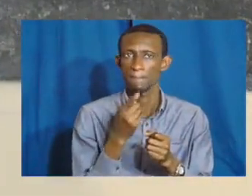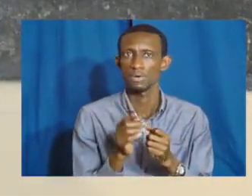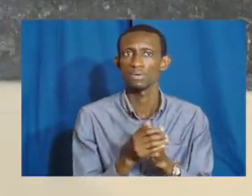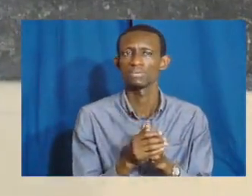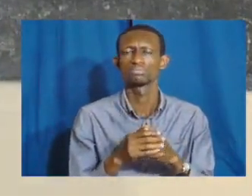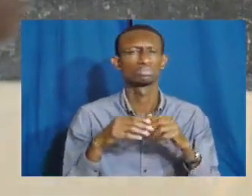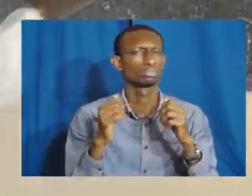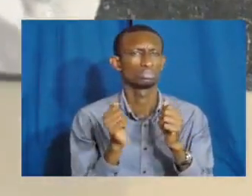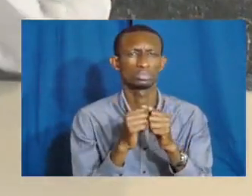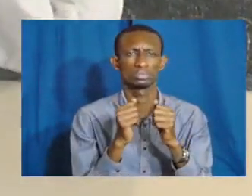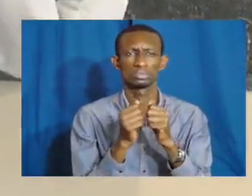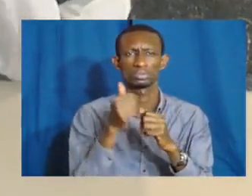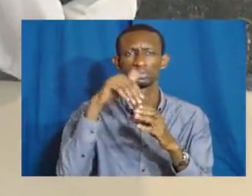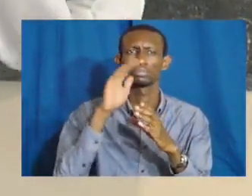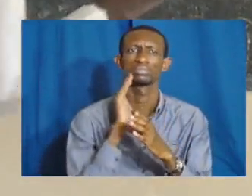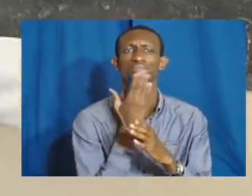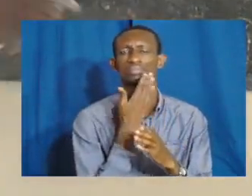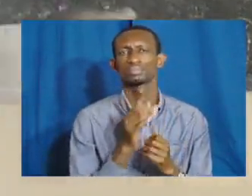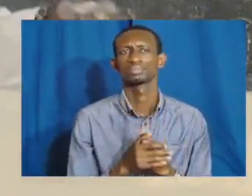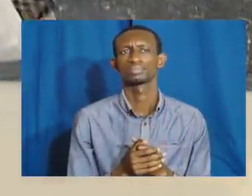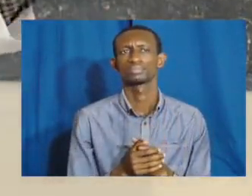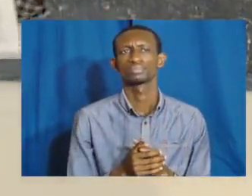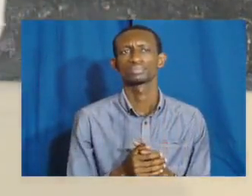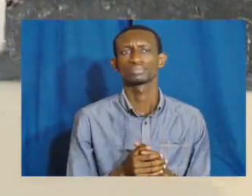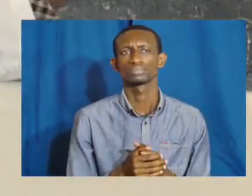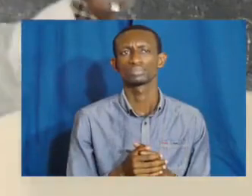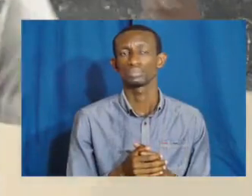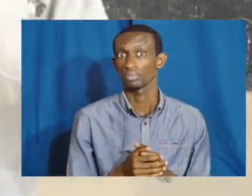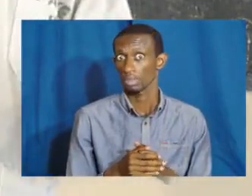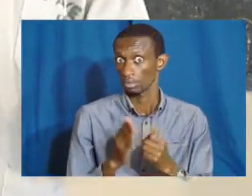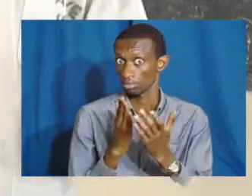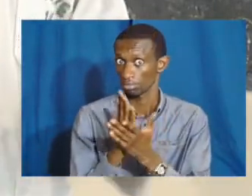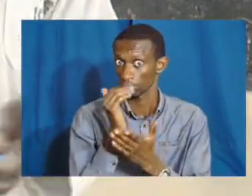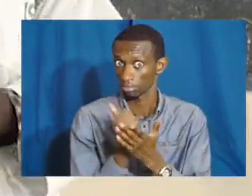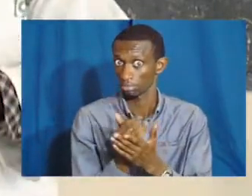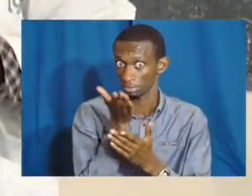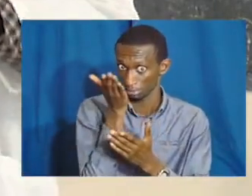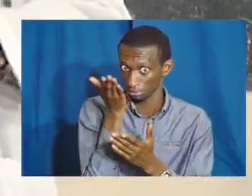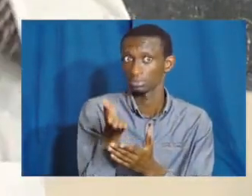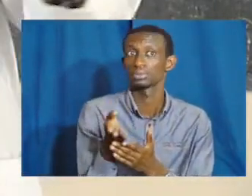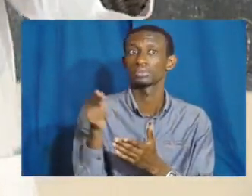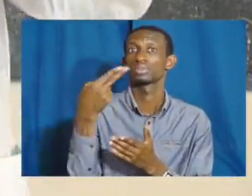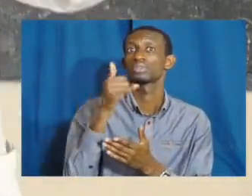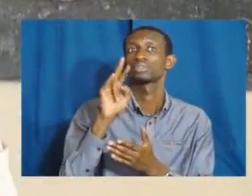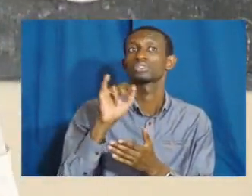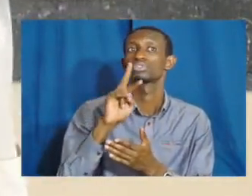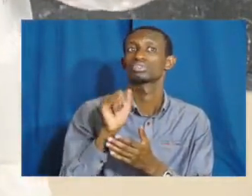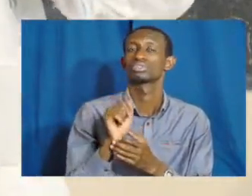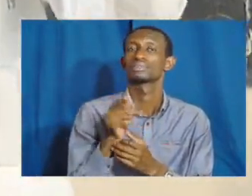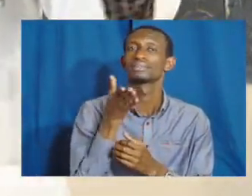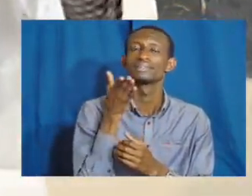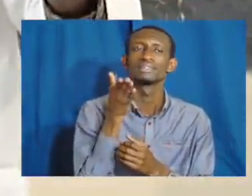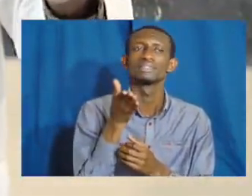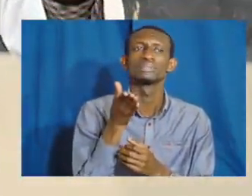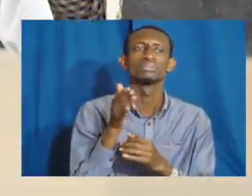be soluble in water. And because of the hydrogen bonds, these alcohols mainly